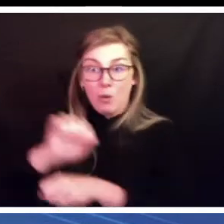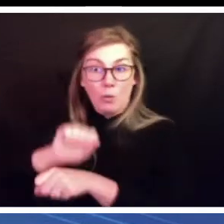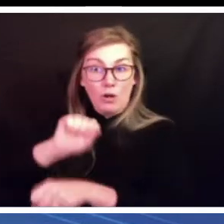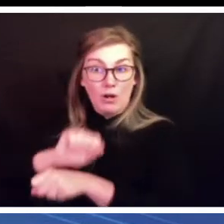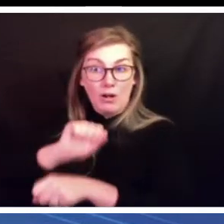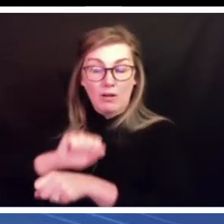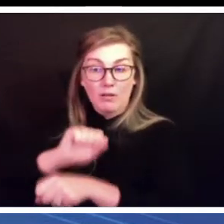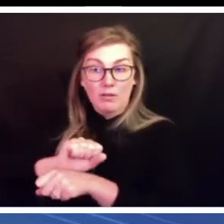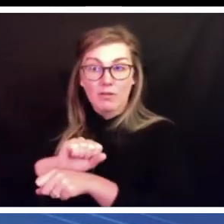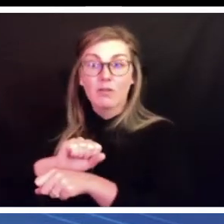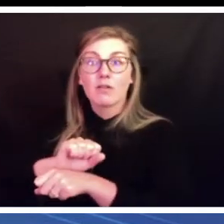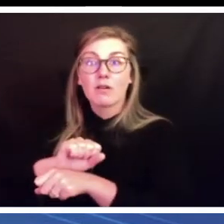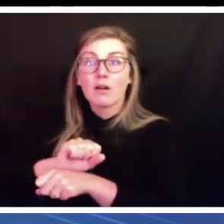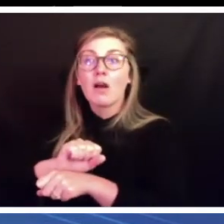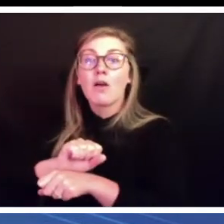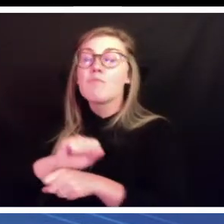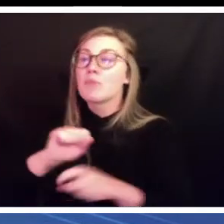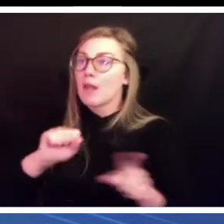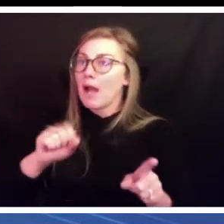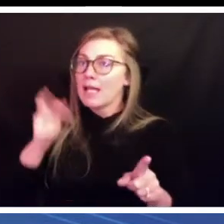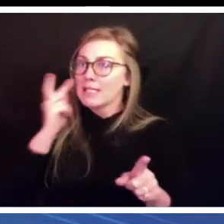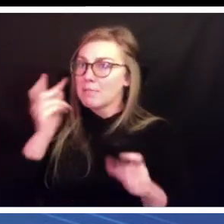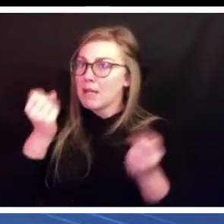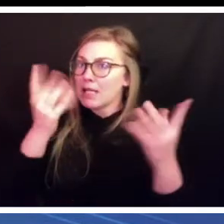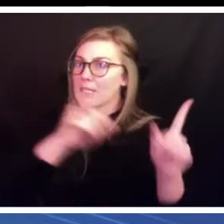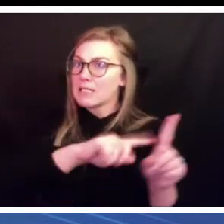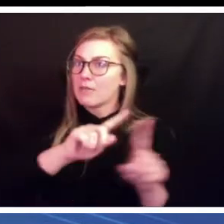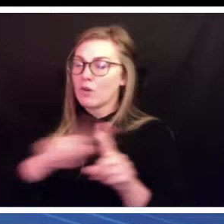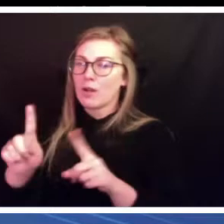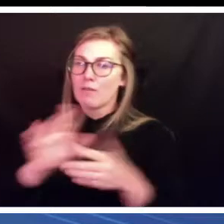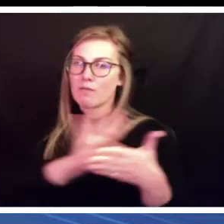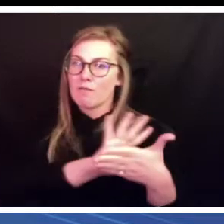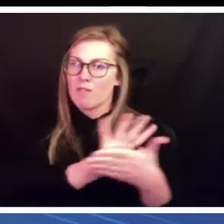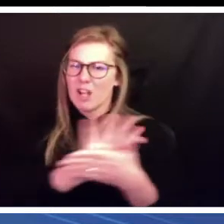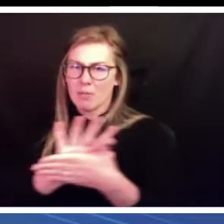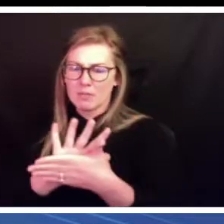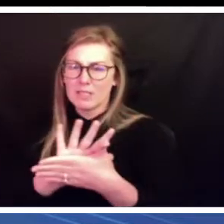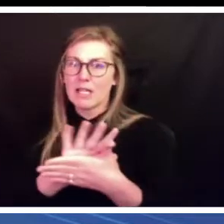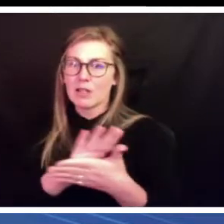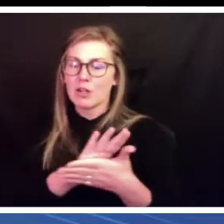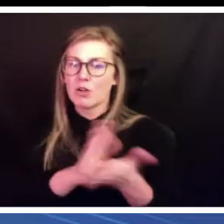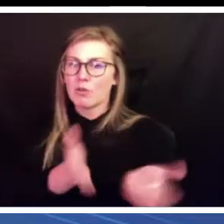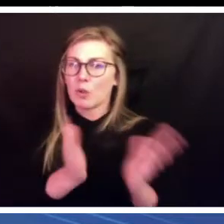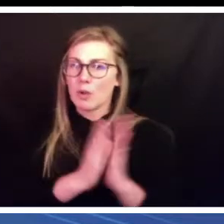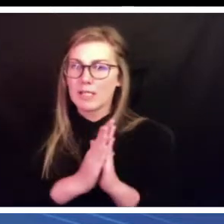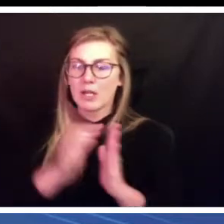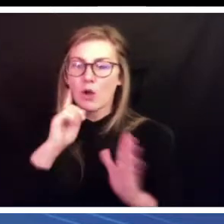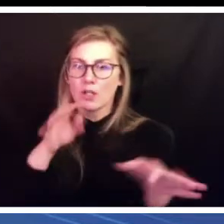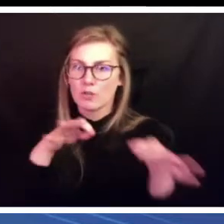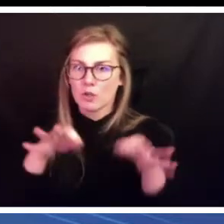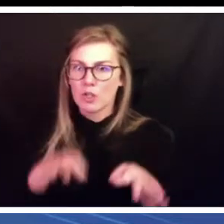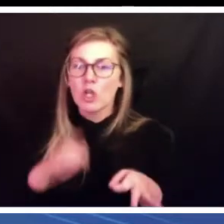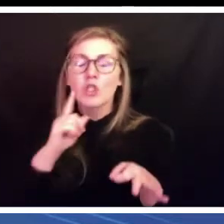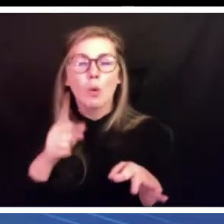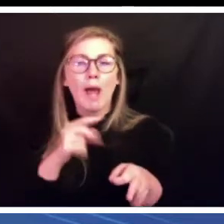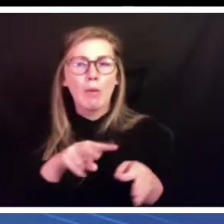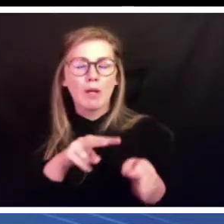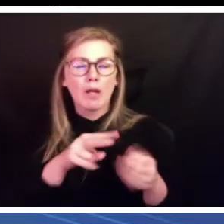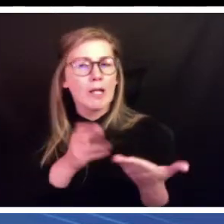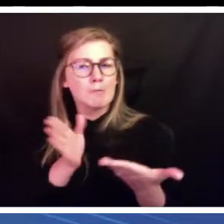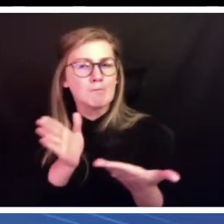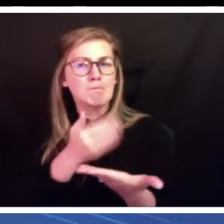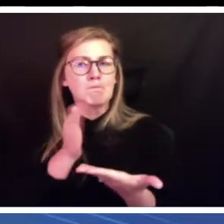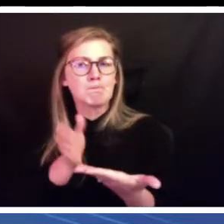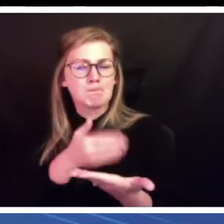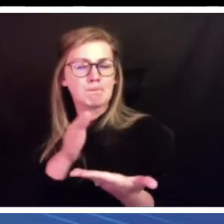and I look at them and first I look at them not because does my voice match them, but does the content match what I believe I want to stand